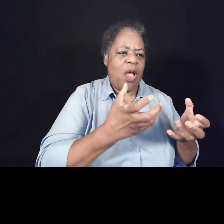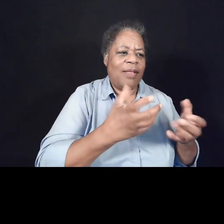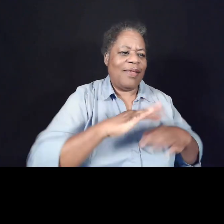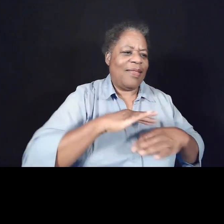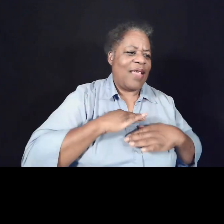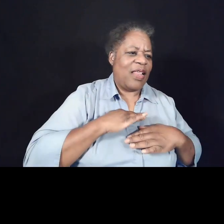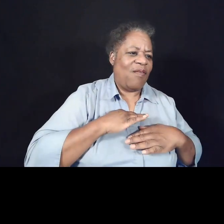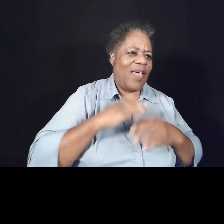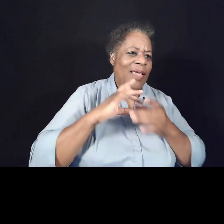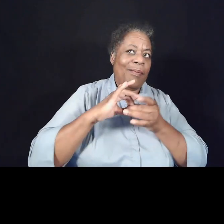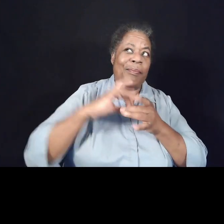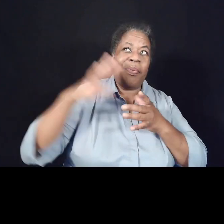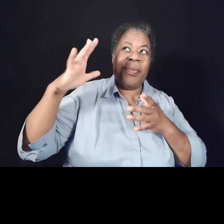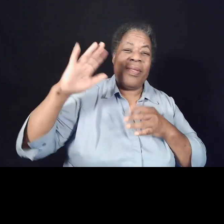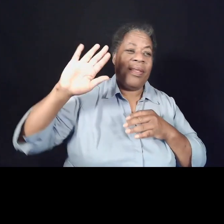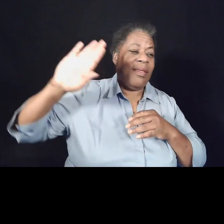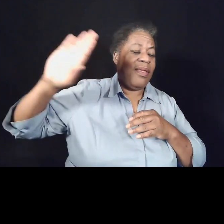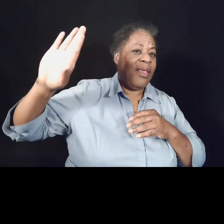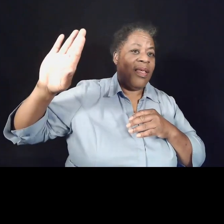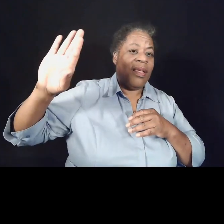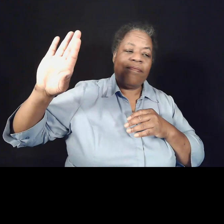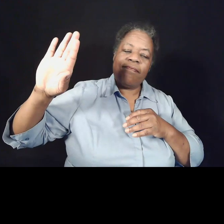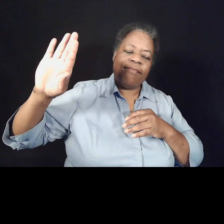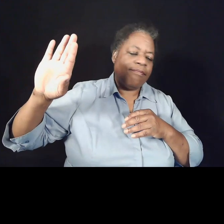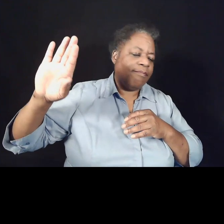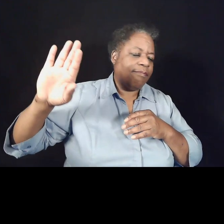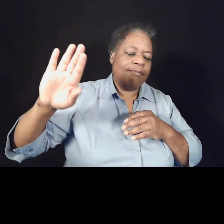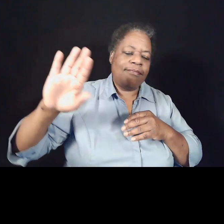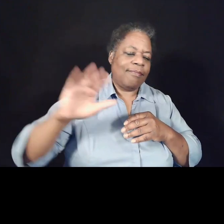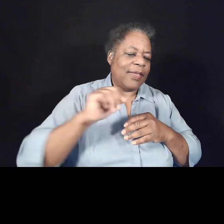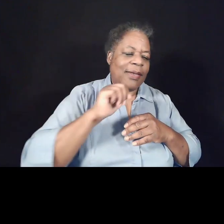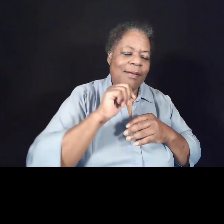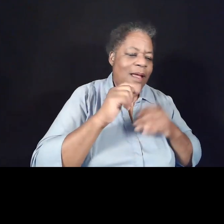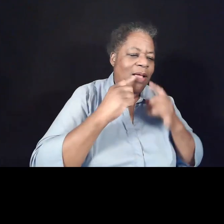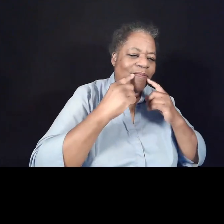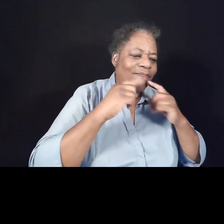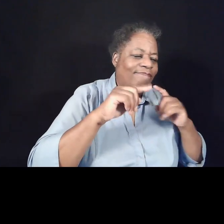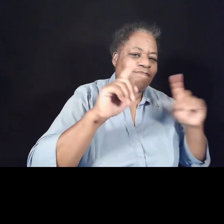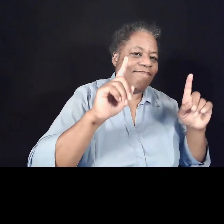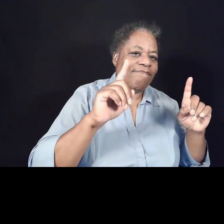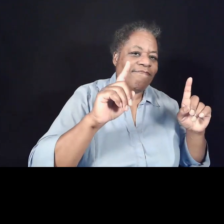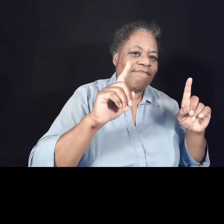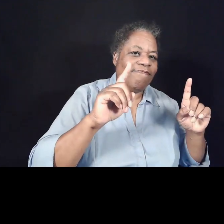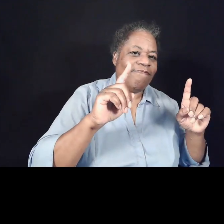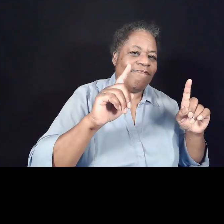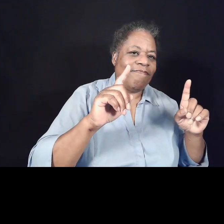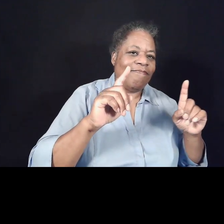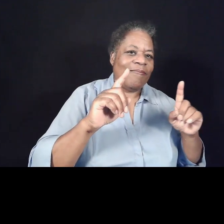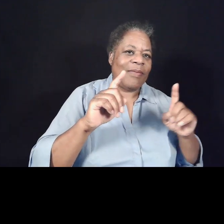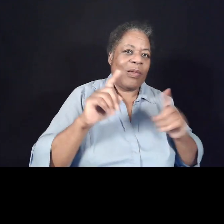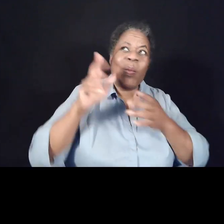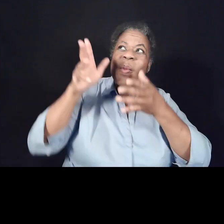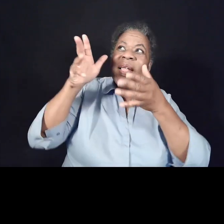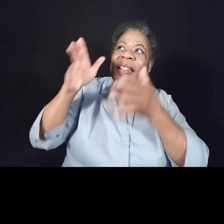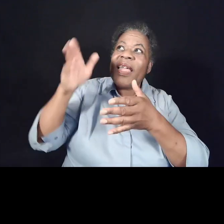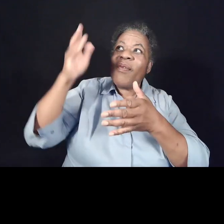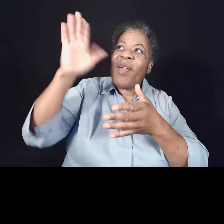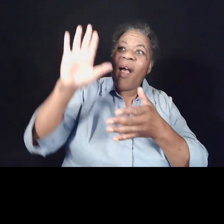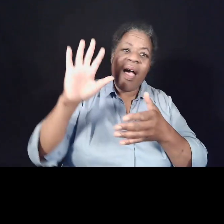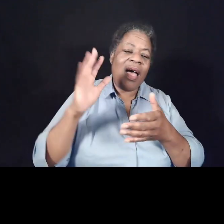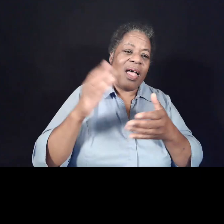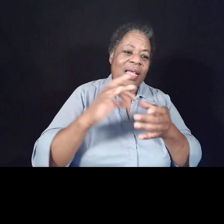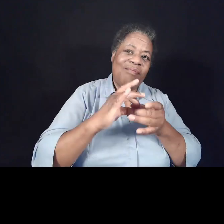with God always come up short. When we leave God out of our finances,